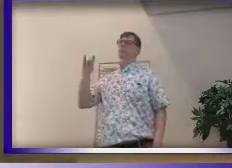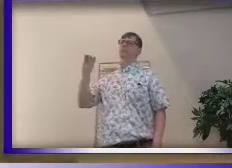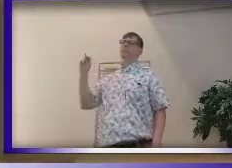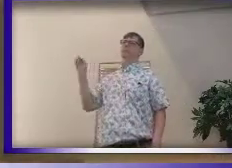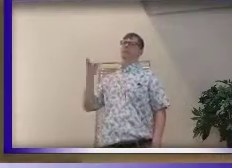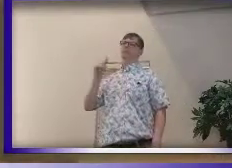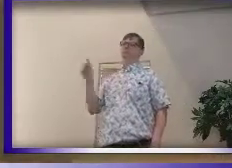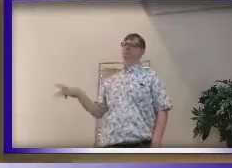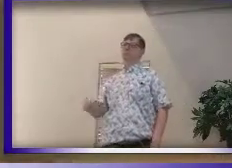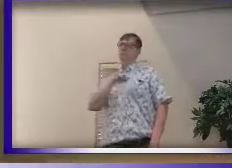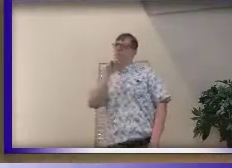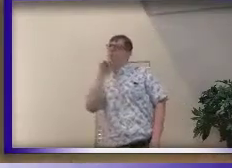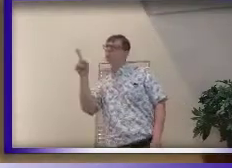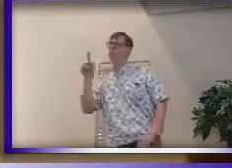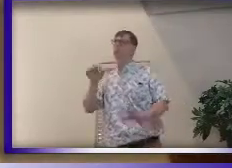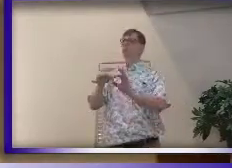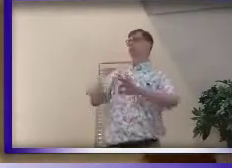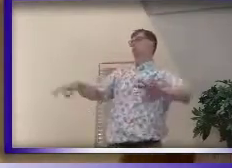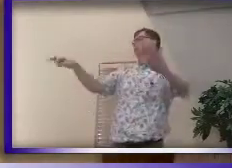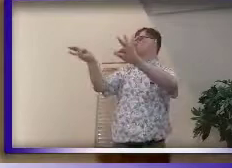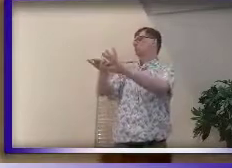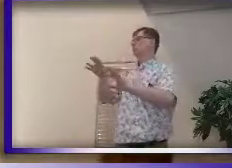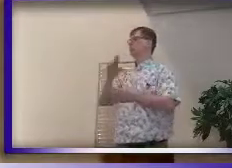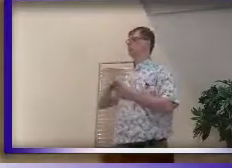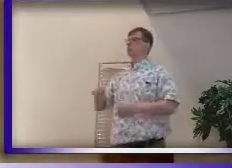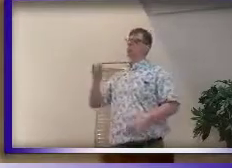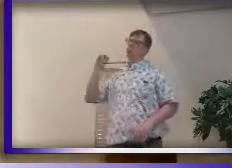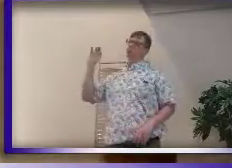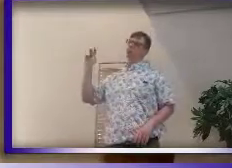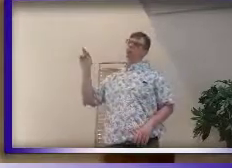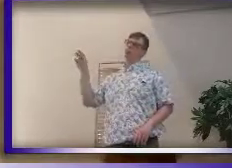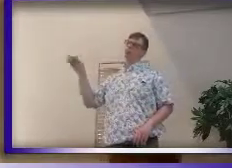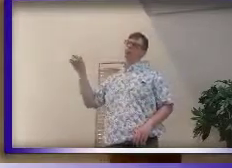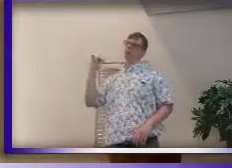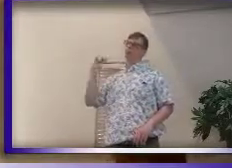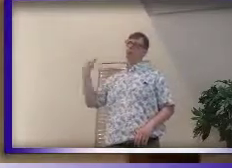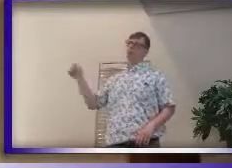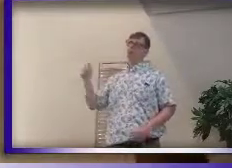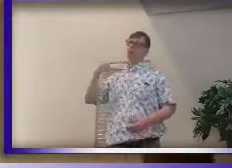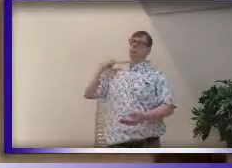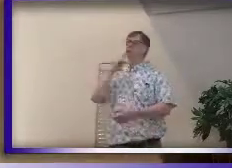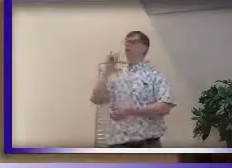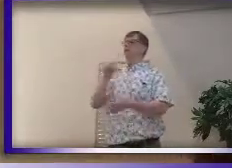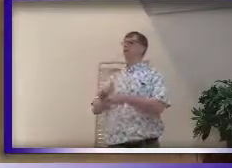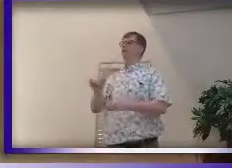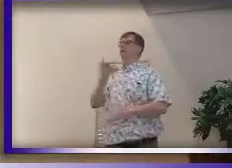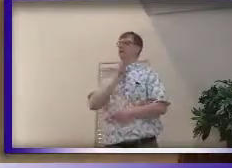he is one of the people that Oprah Winfrey goes to for spiritual advice, from what I've heard.